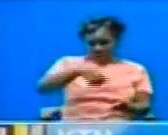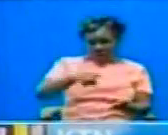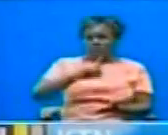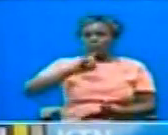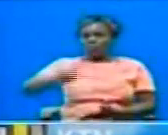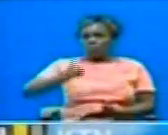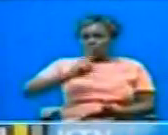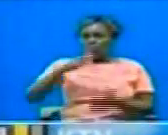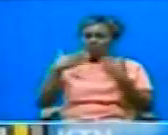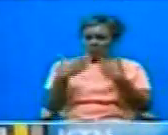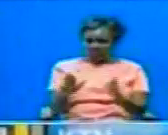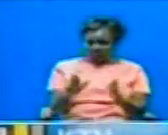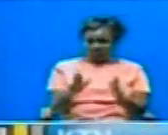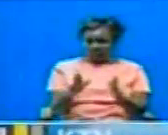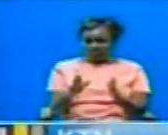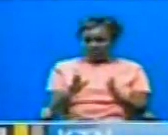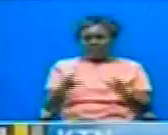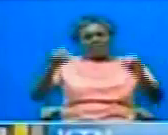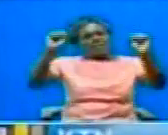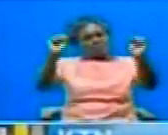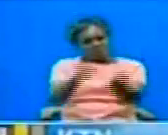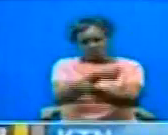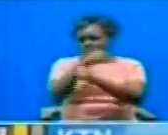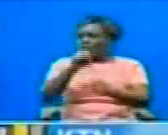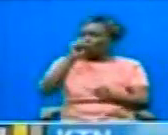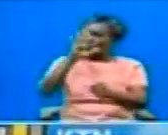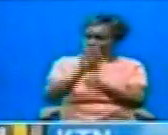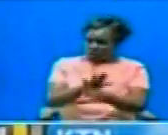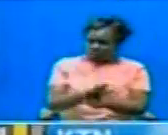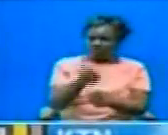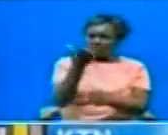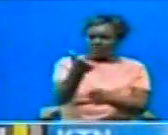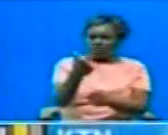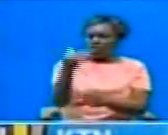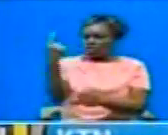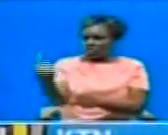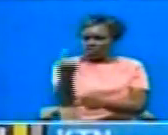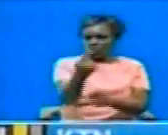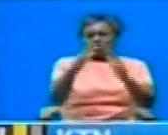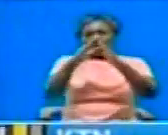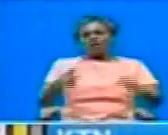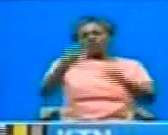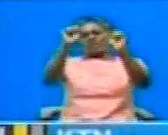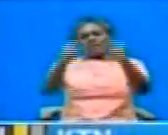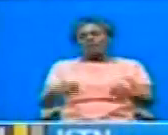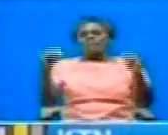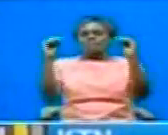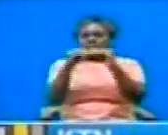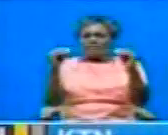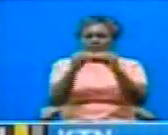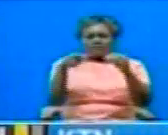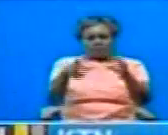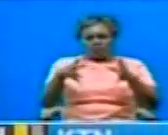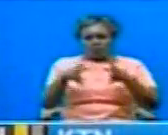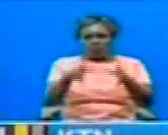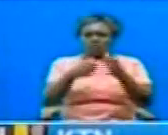threatened. And you cannot assure us that you are going to be in every plot. The meeting hit a dead end, forcing the